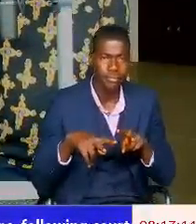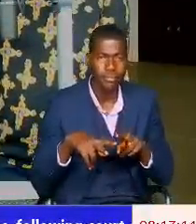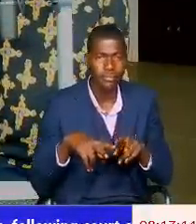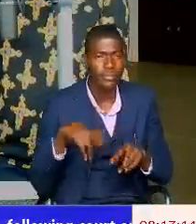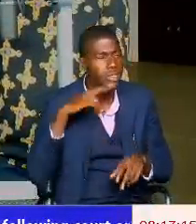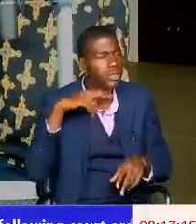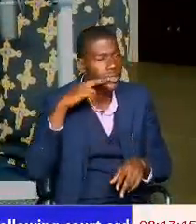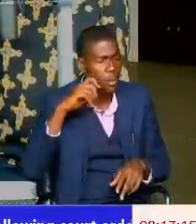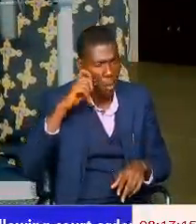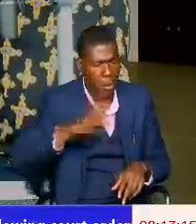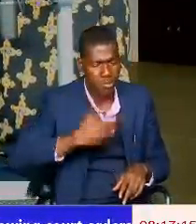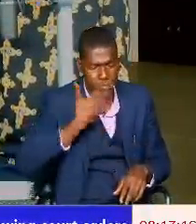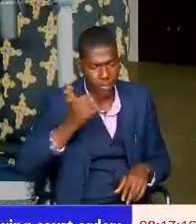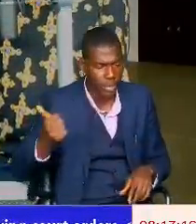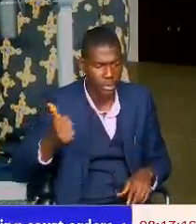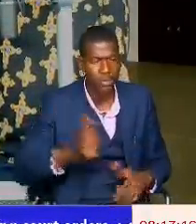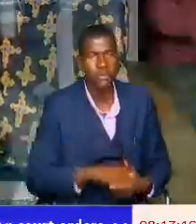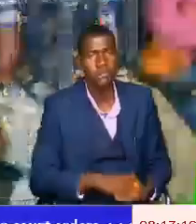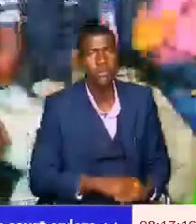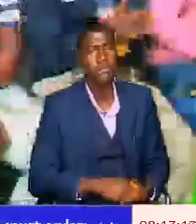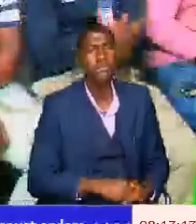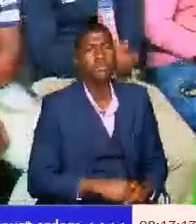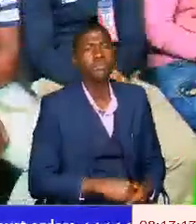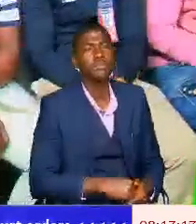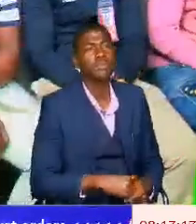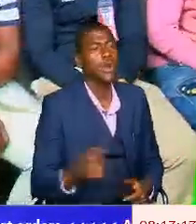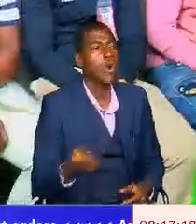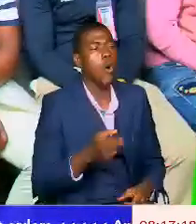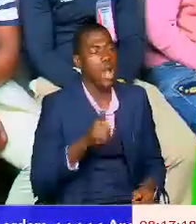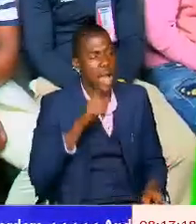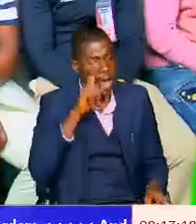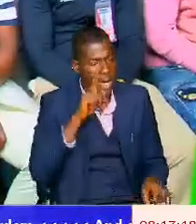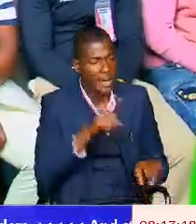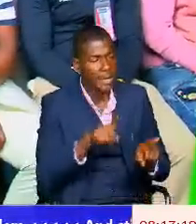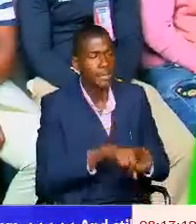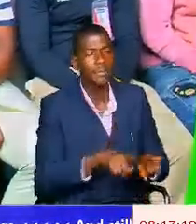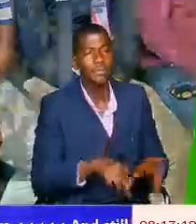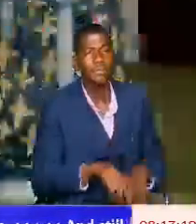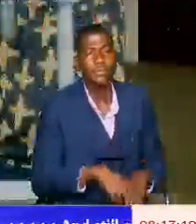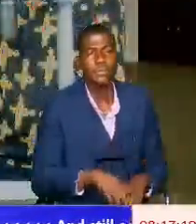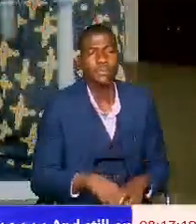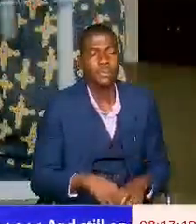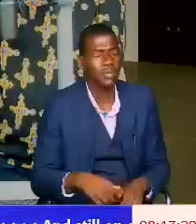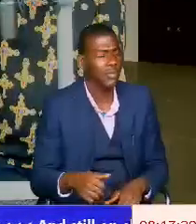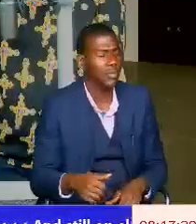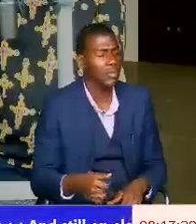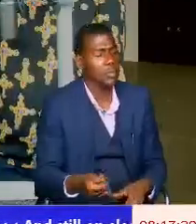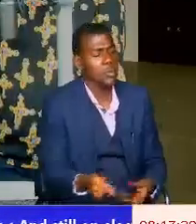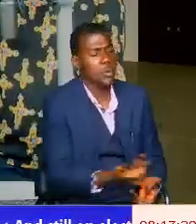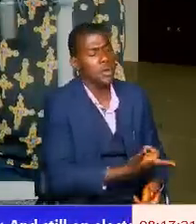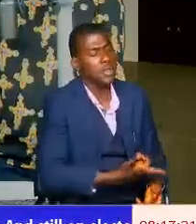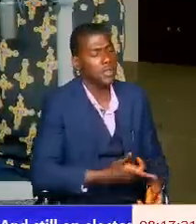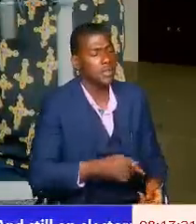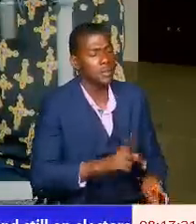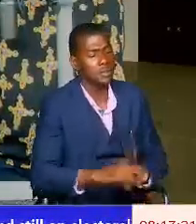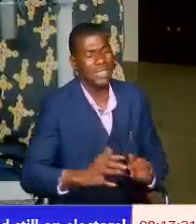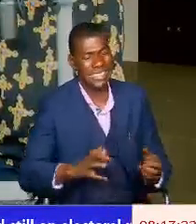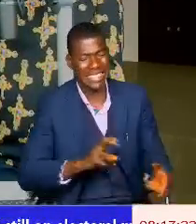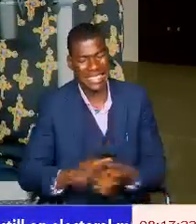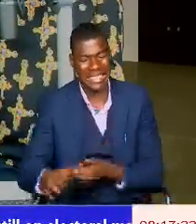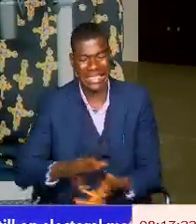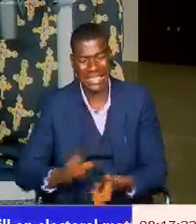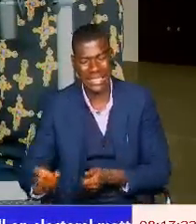Nigeria must be better by the grace of God. Amen. There's nothing they can do. We go